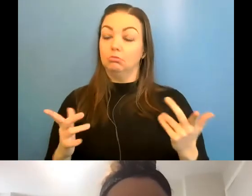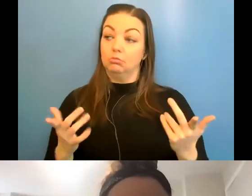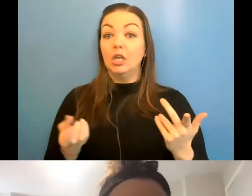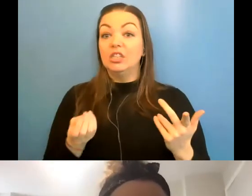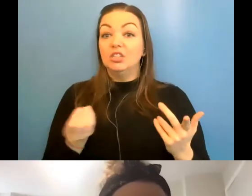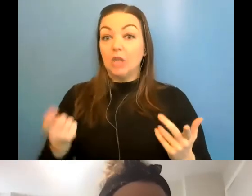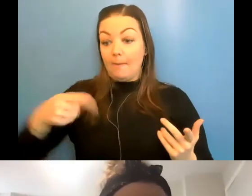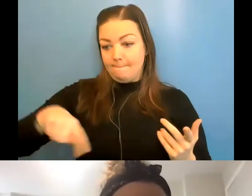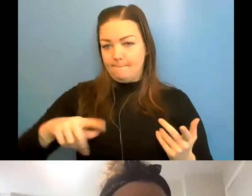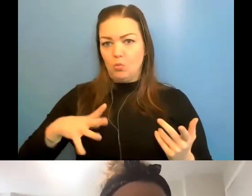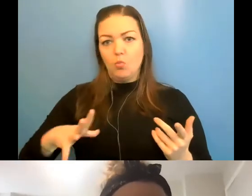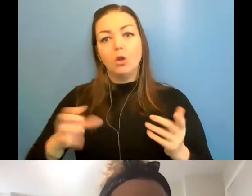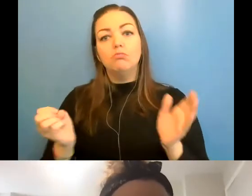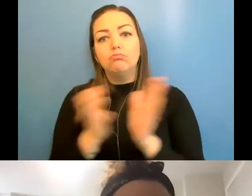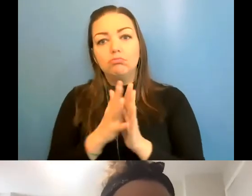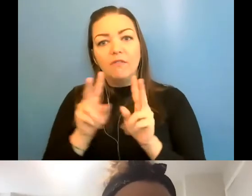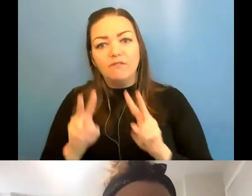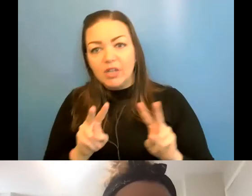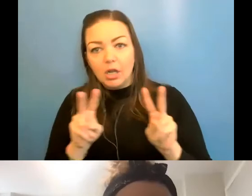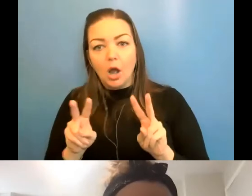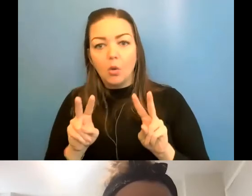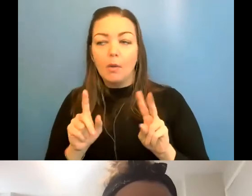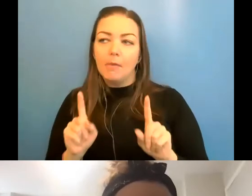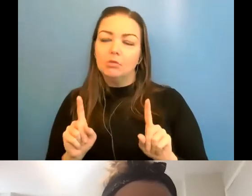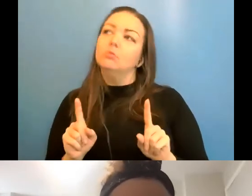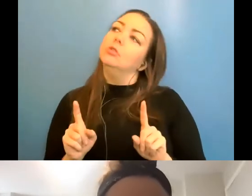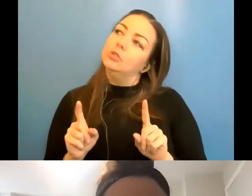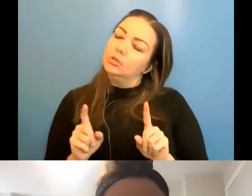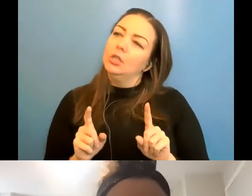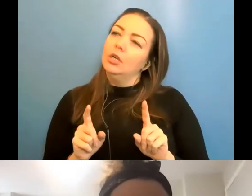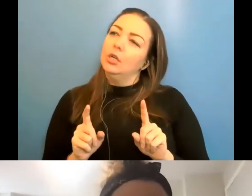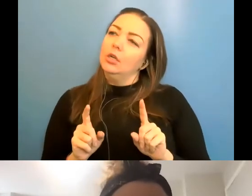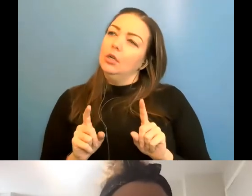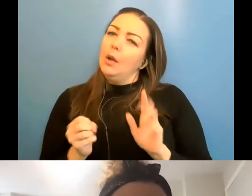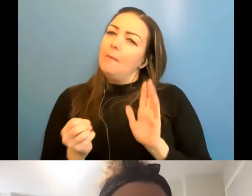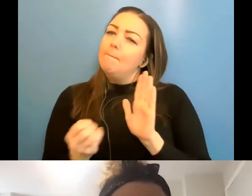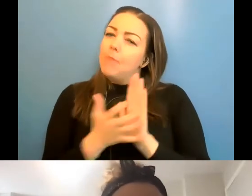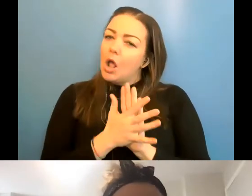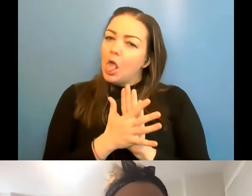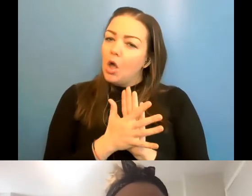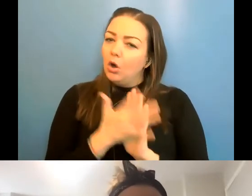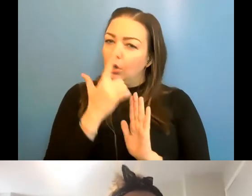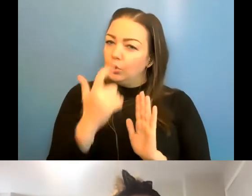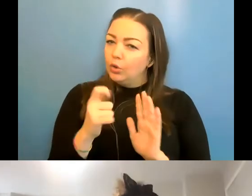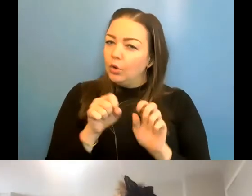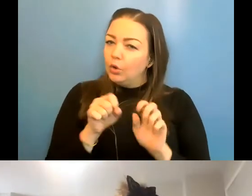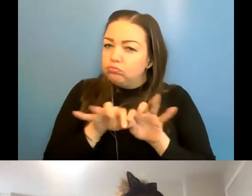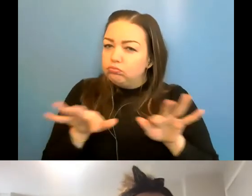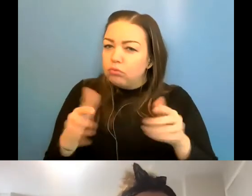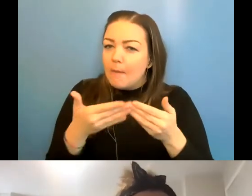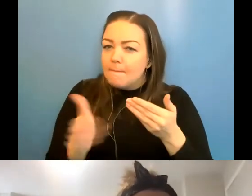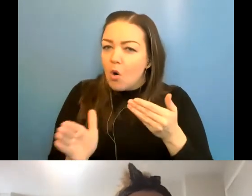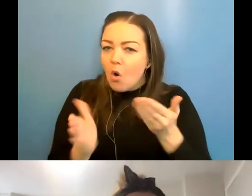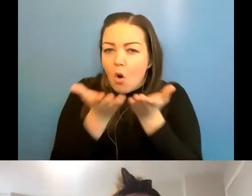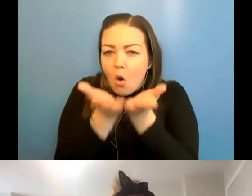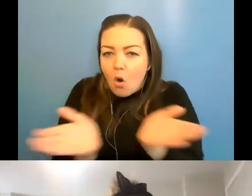choosing to put video content on there, it would be more interesting to see how the blog could reach more audiences and use